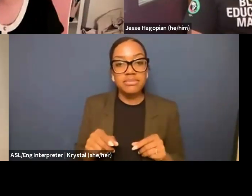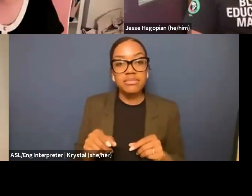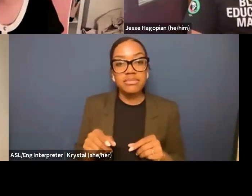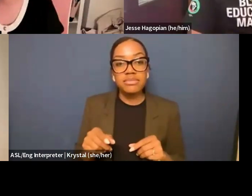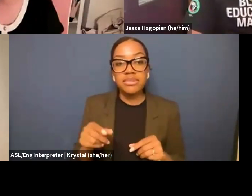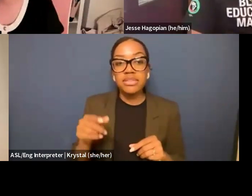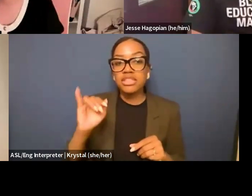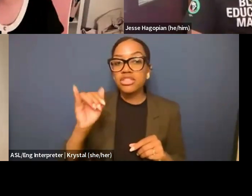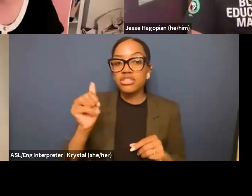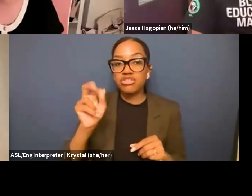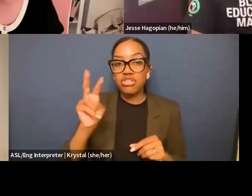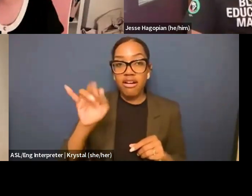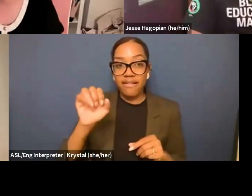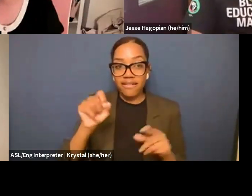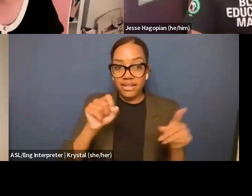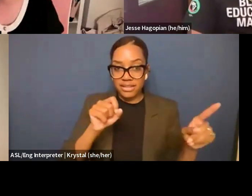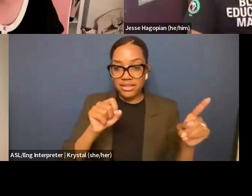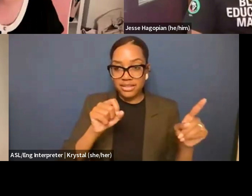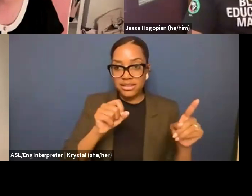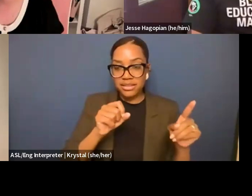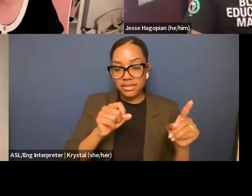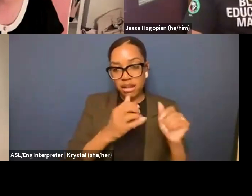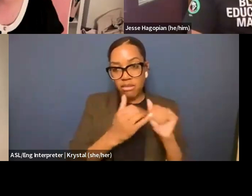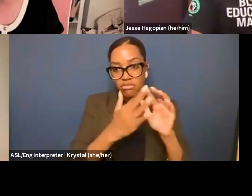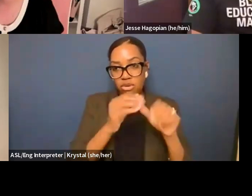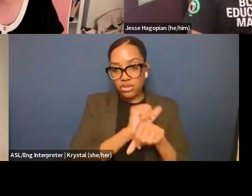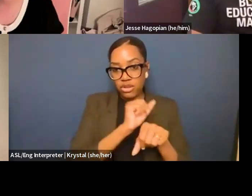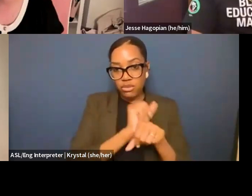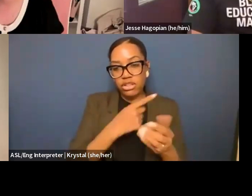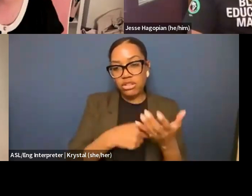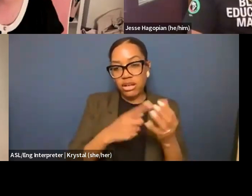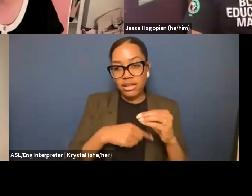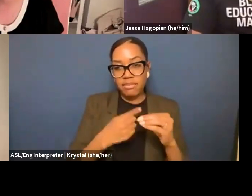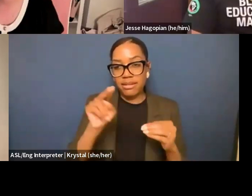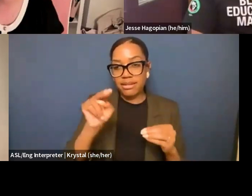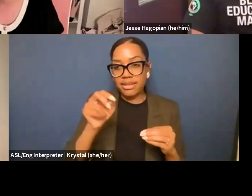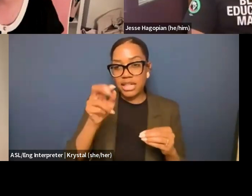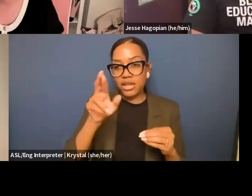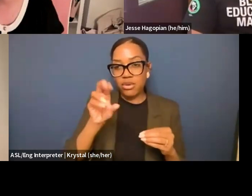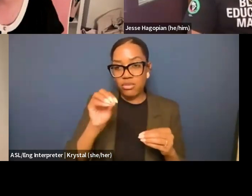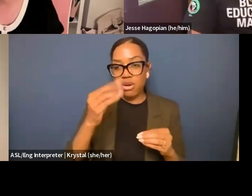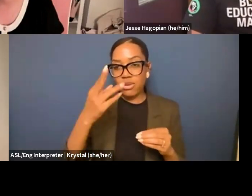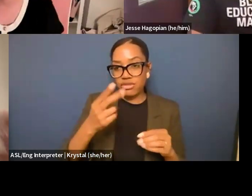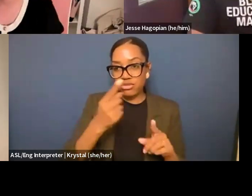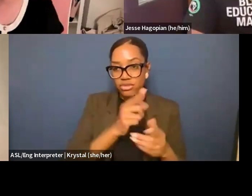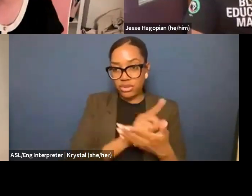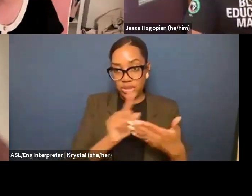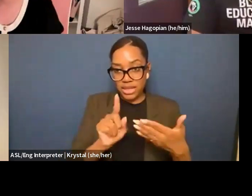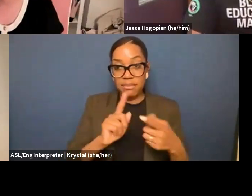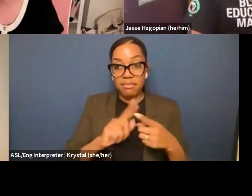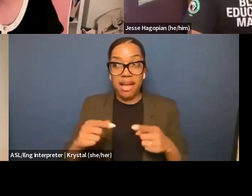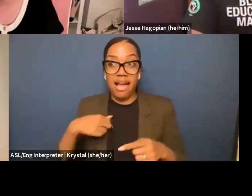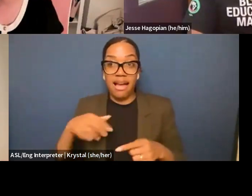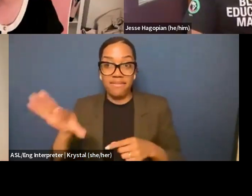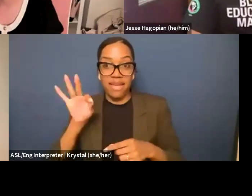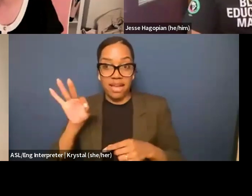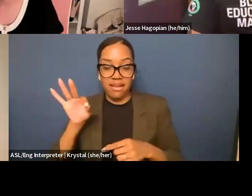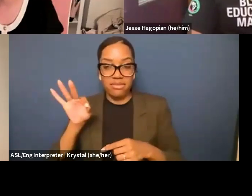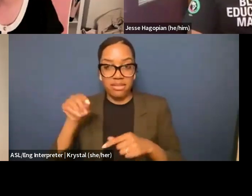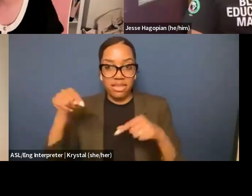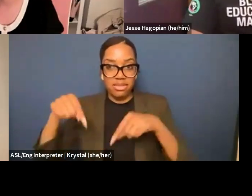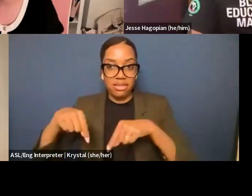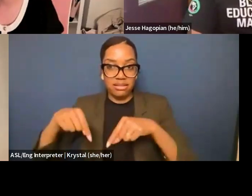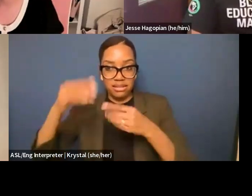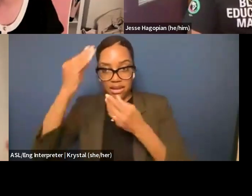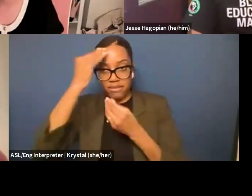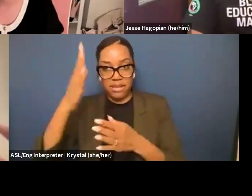Negro History Week. I came to them through writing about Lift Every Voice and Sing. They're both sort of apparent,